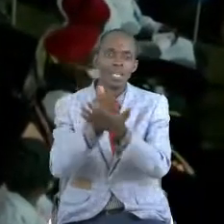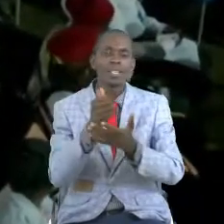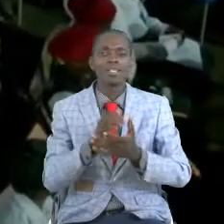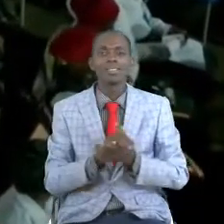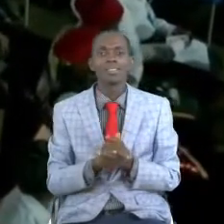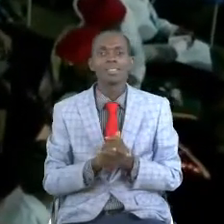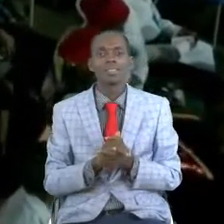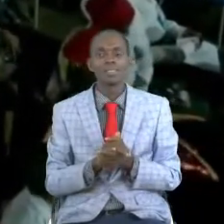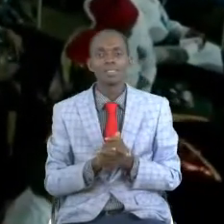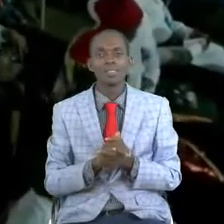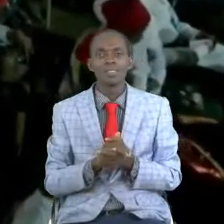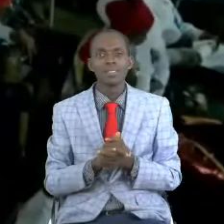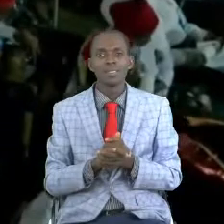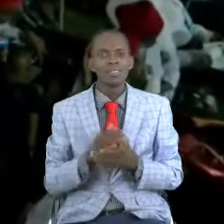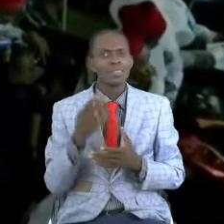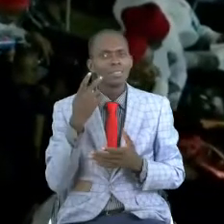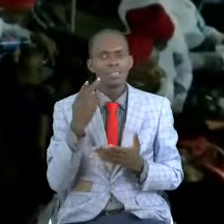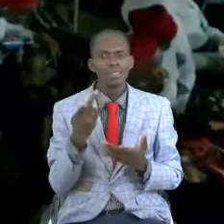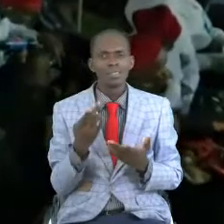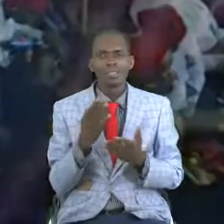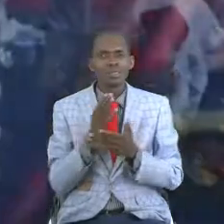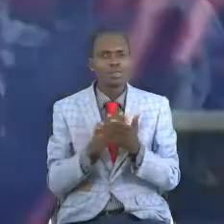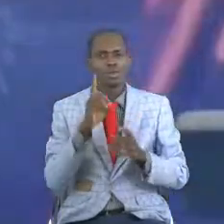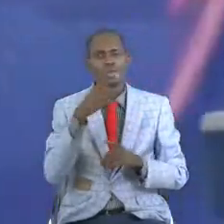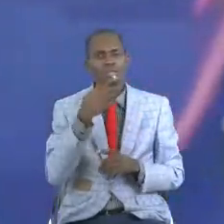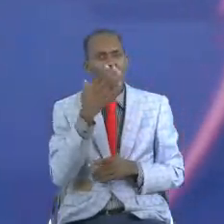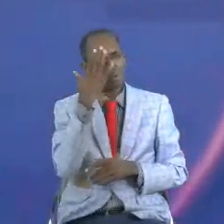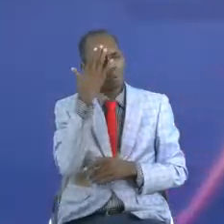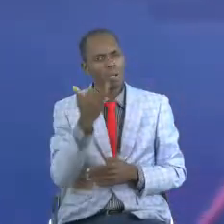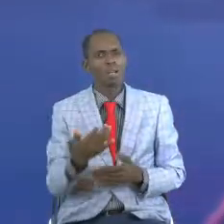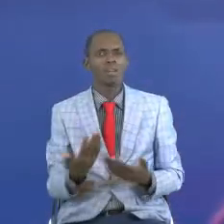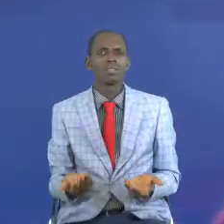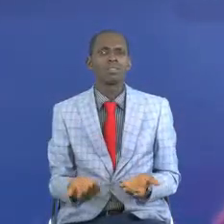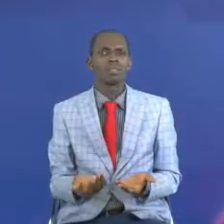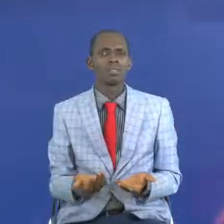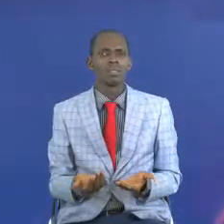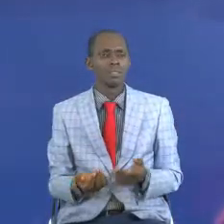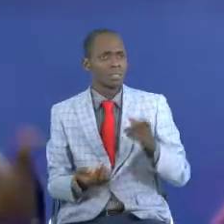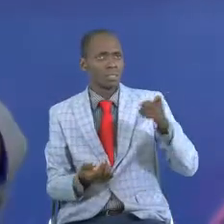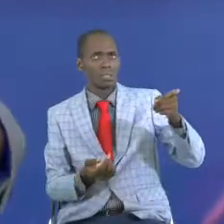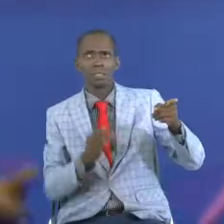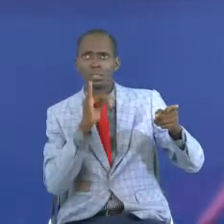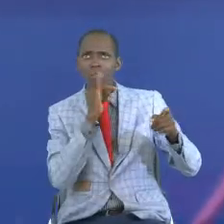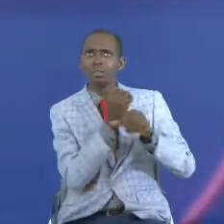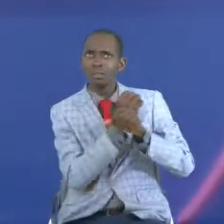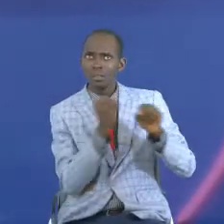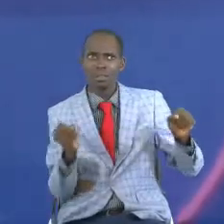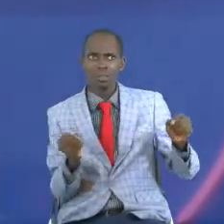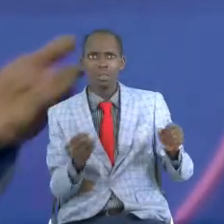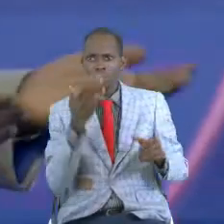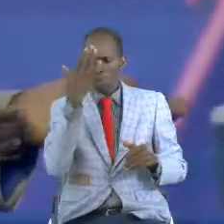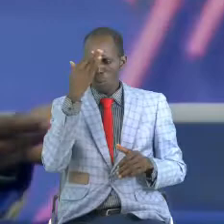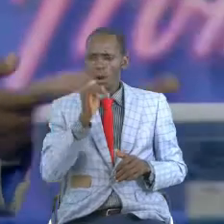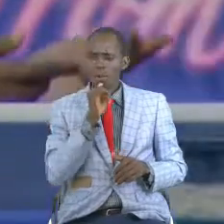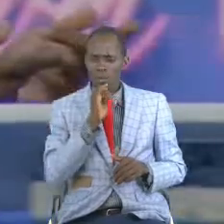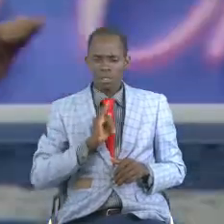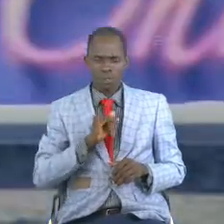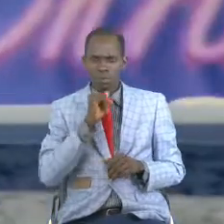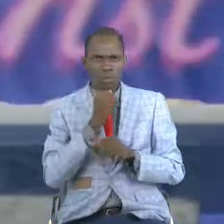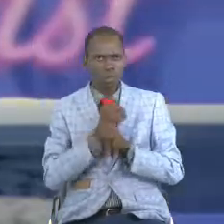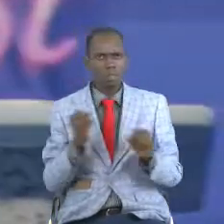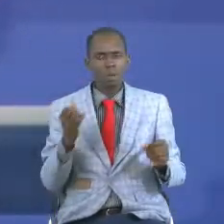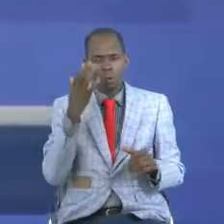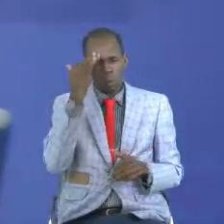saved. Oh, somebody says, why? That person is saved. Why am I not saved? Because you have